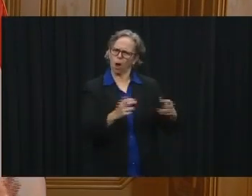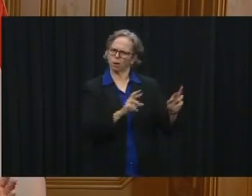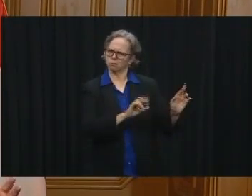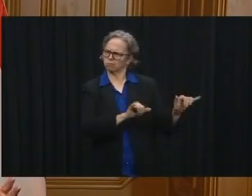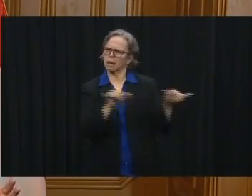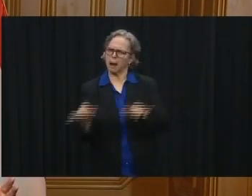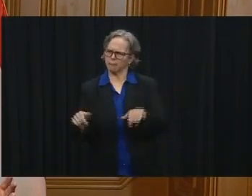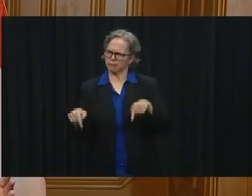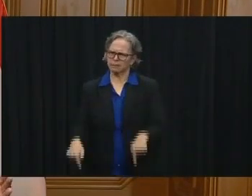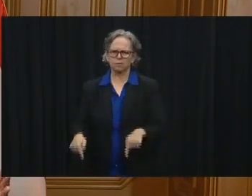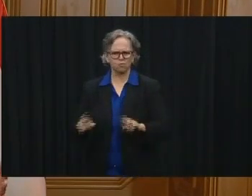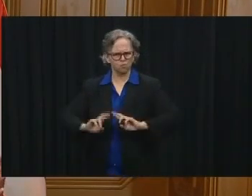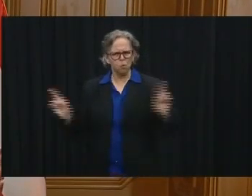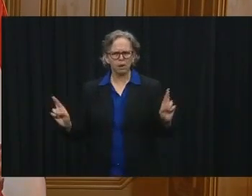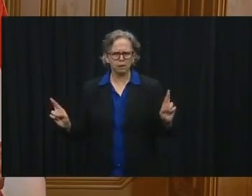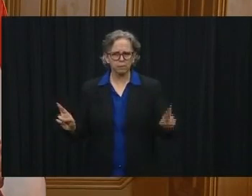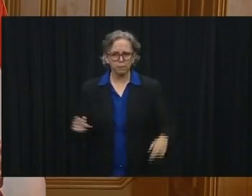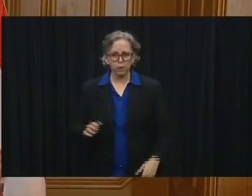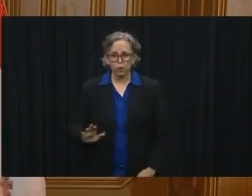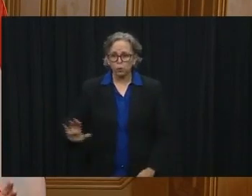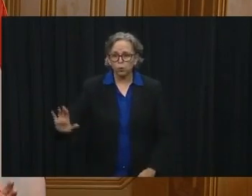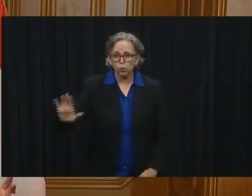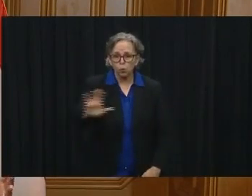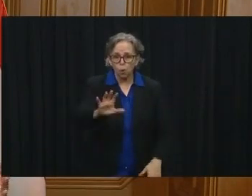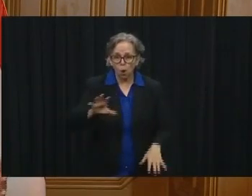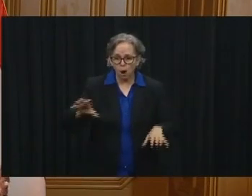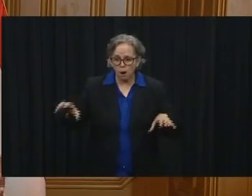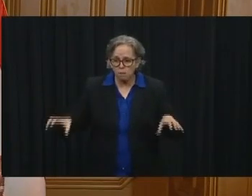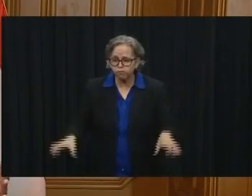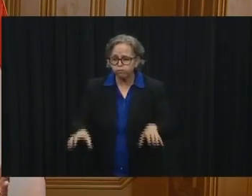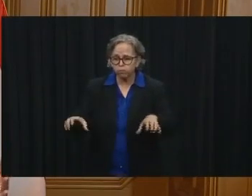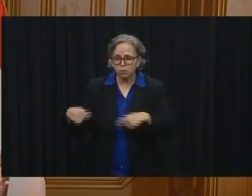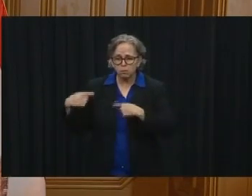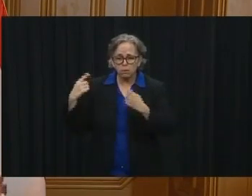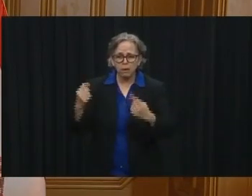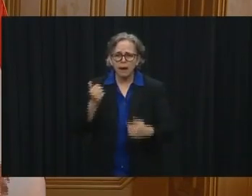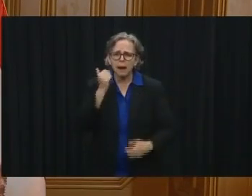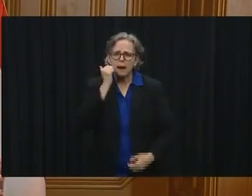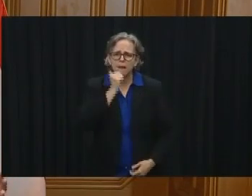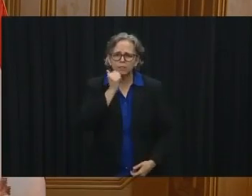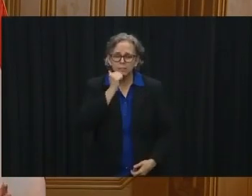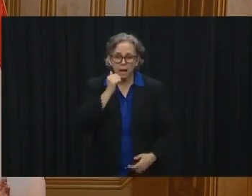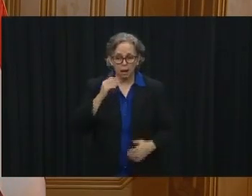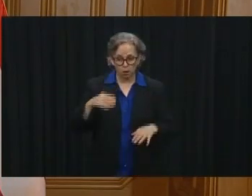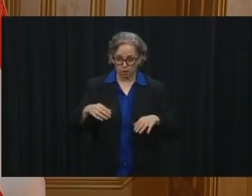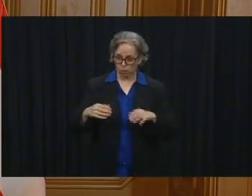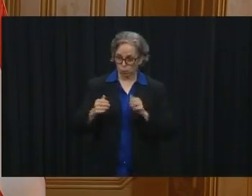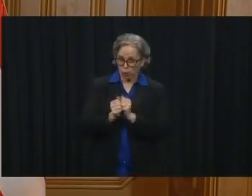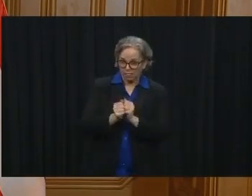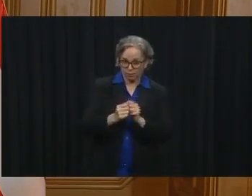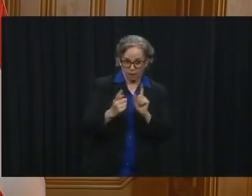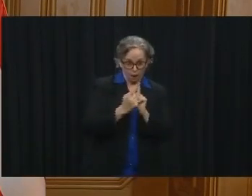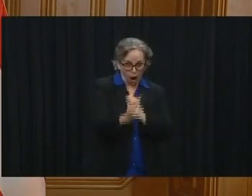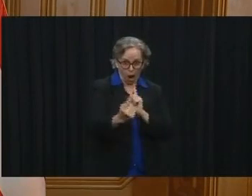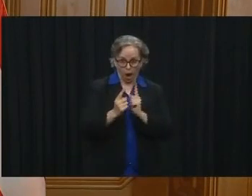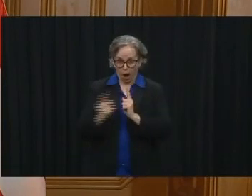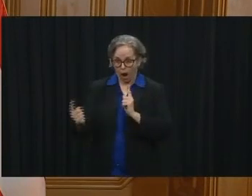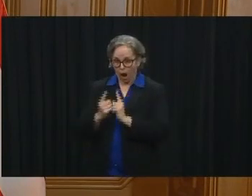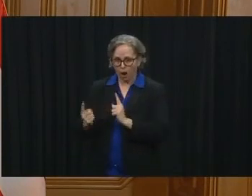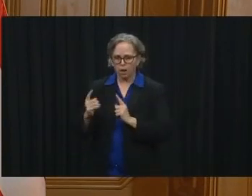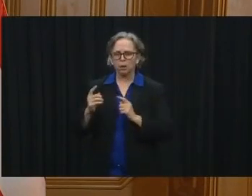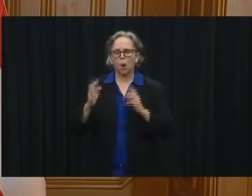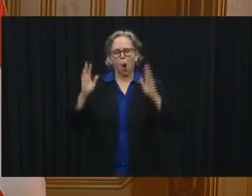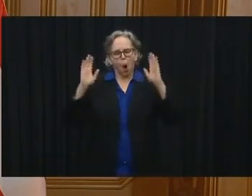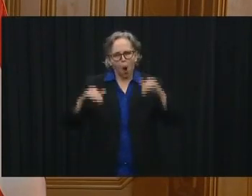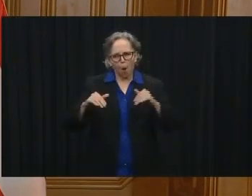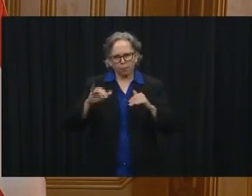social distancing and doing the things that you need to do to slow this spread down buys the